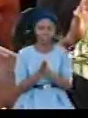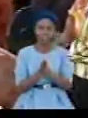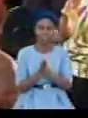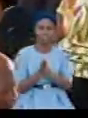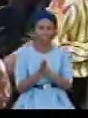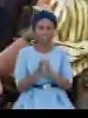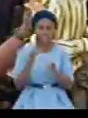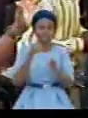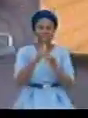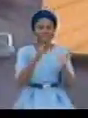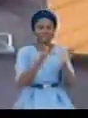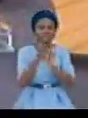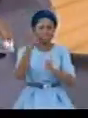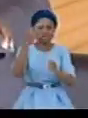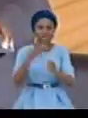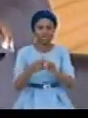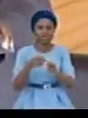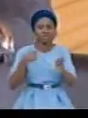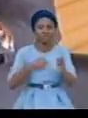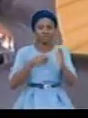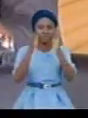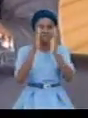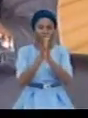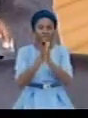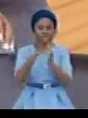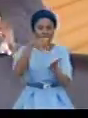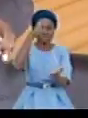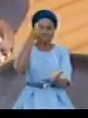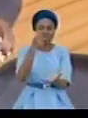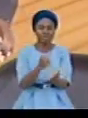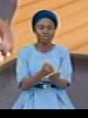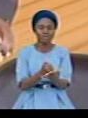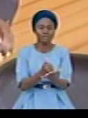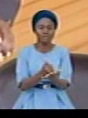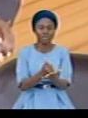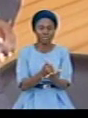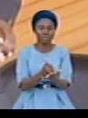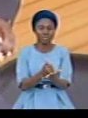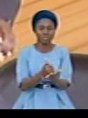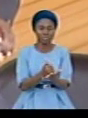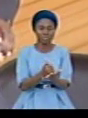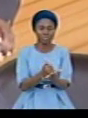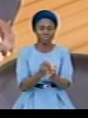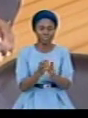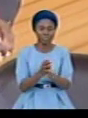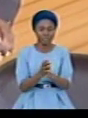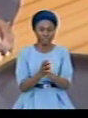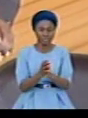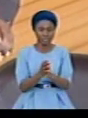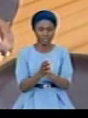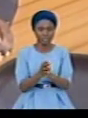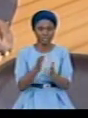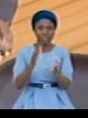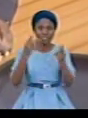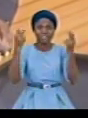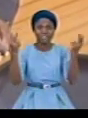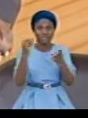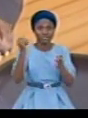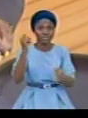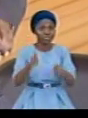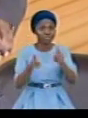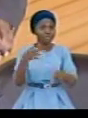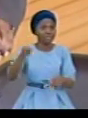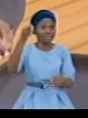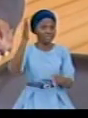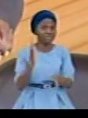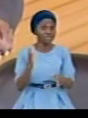In Jesus' name we pray. Victorious people of God,